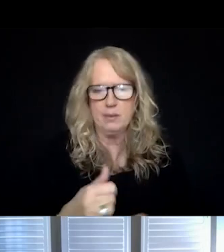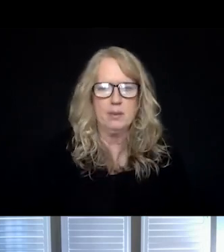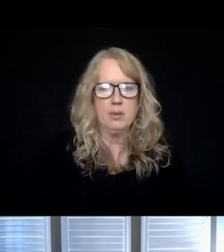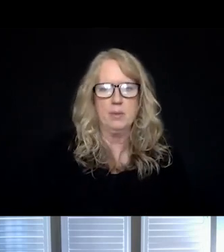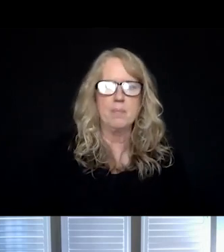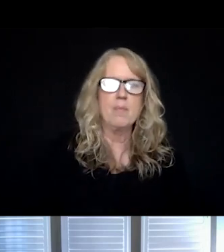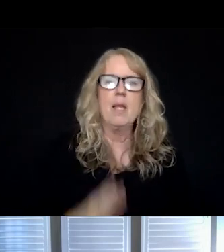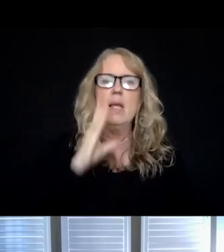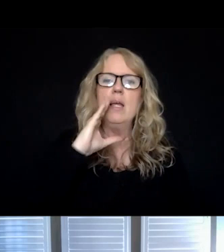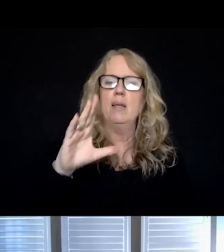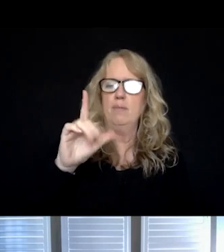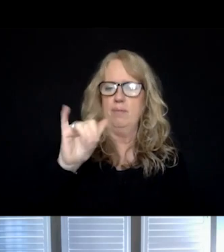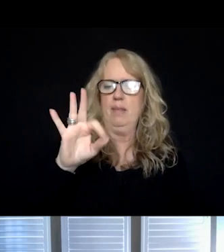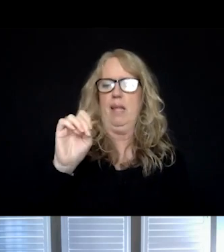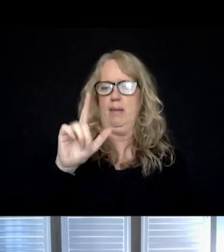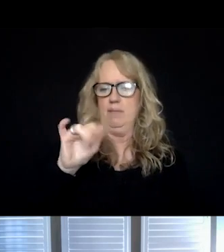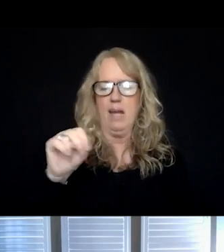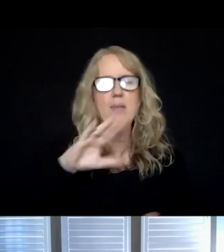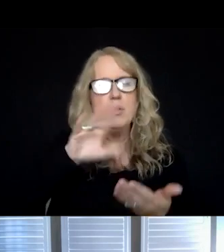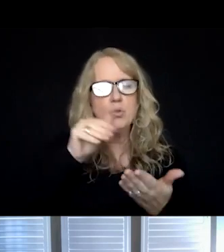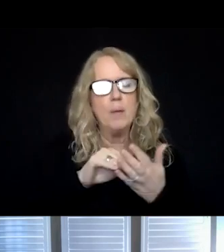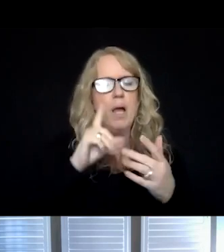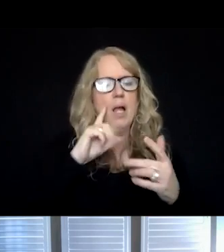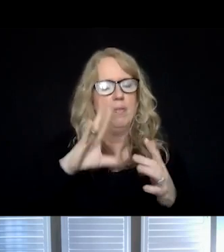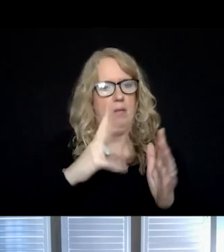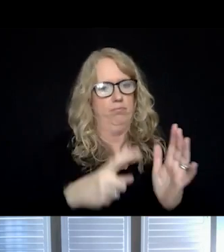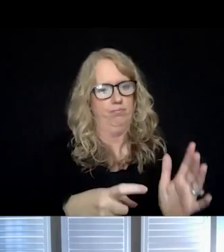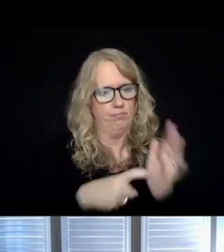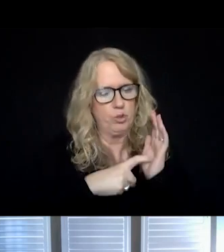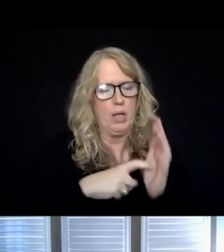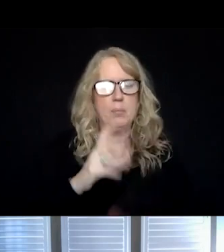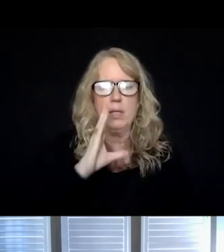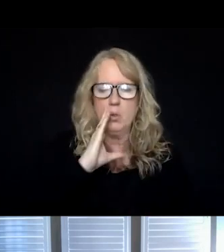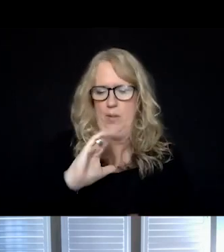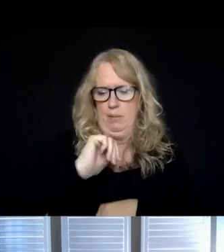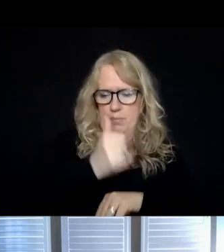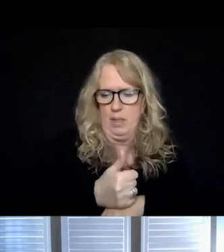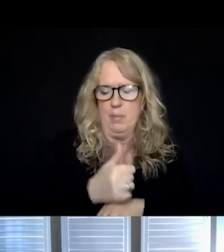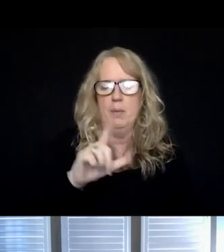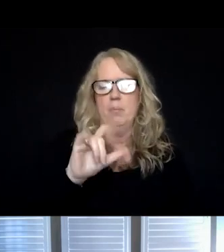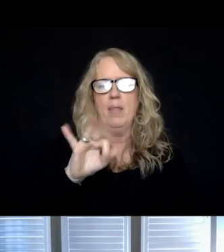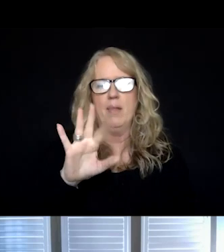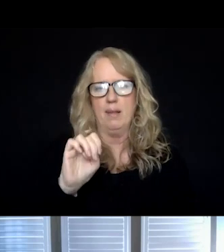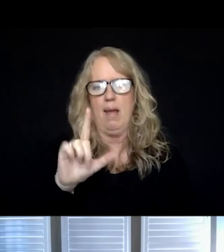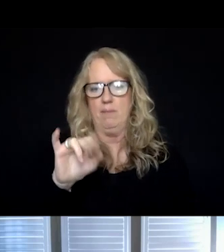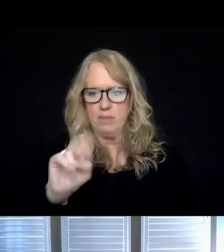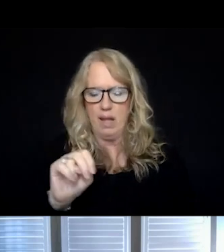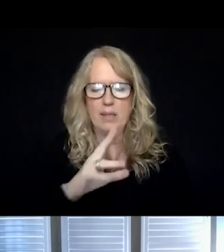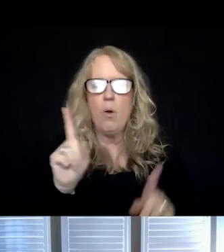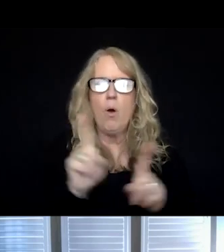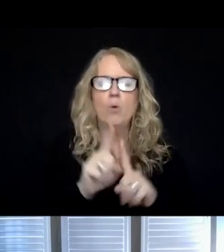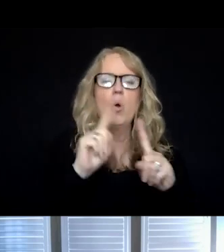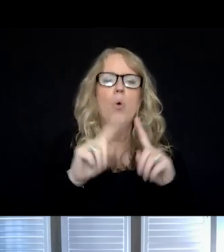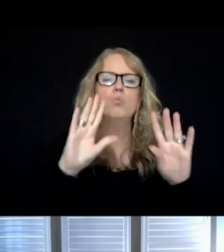That the Lifeline centers must meet the requirements that are set by the Lifeline program and also